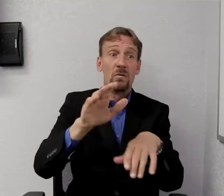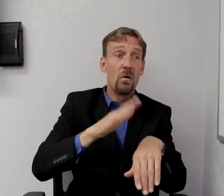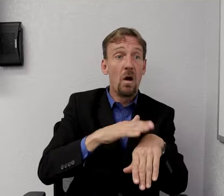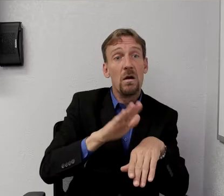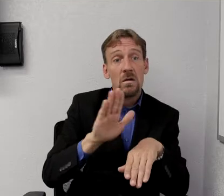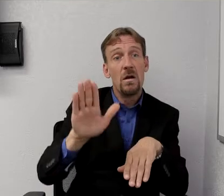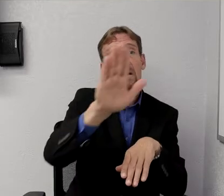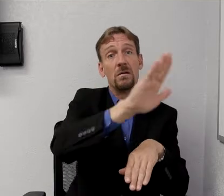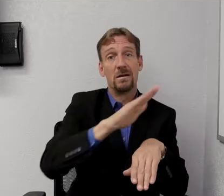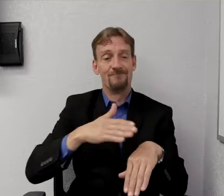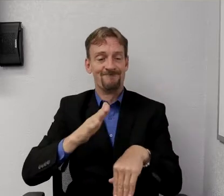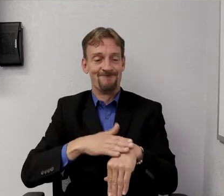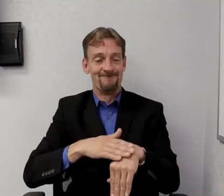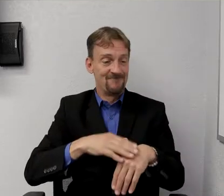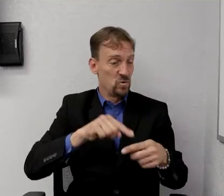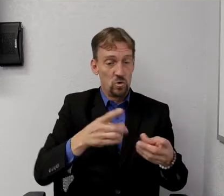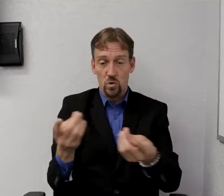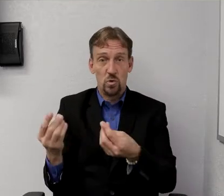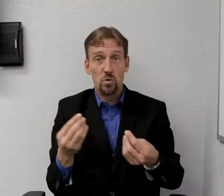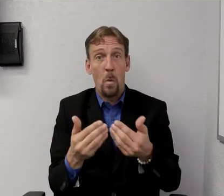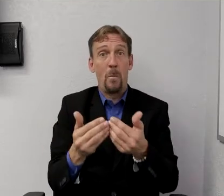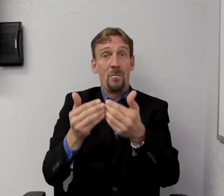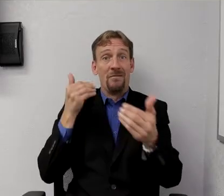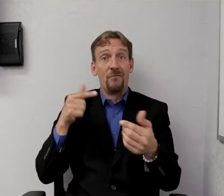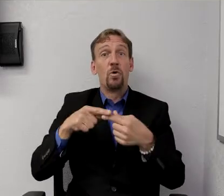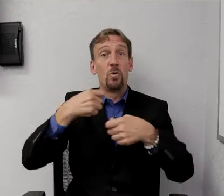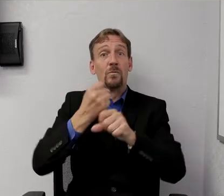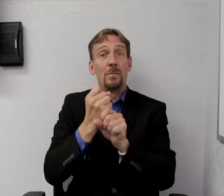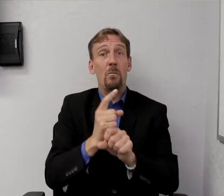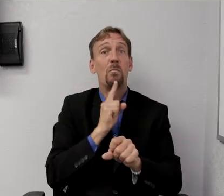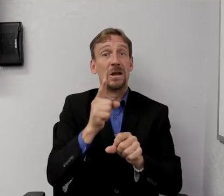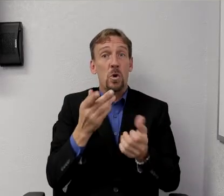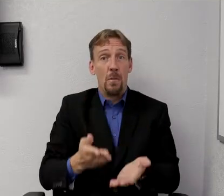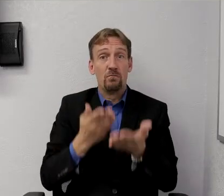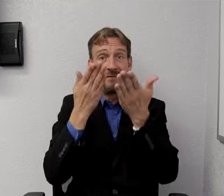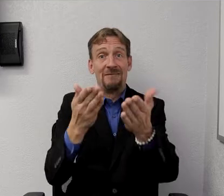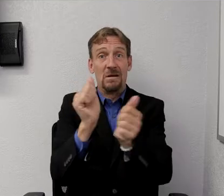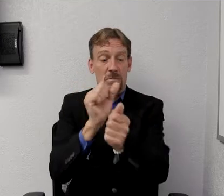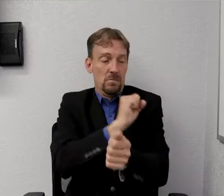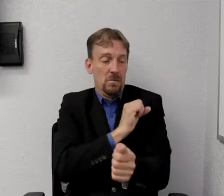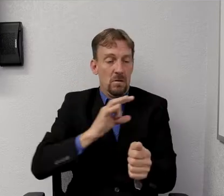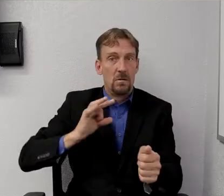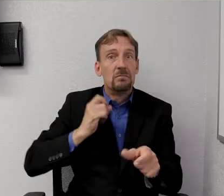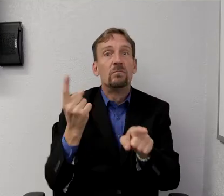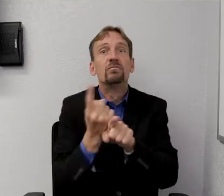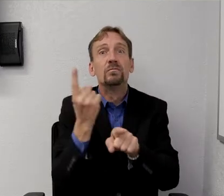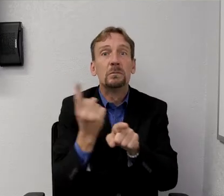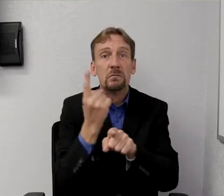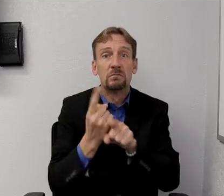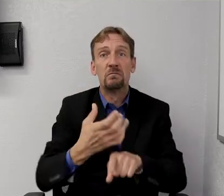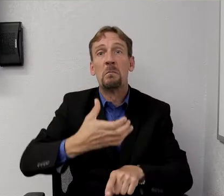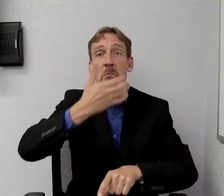their precautions that they're taking and providing their staff with appropriate personal protective